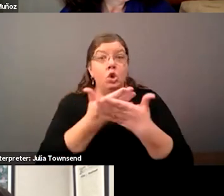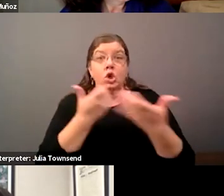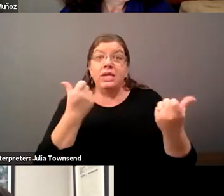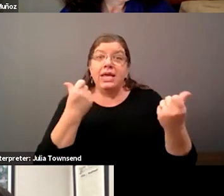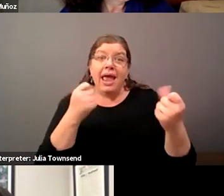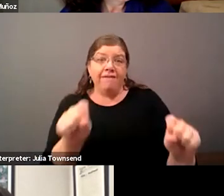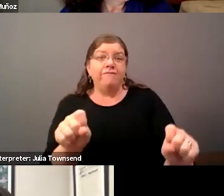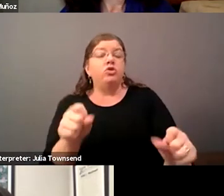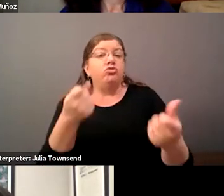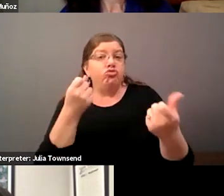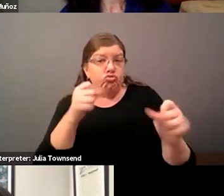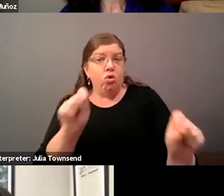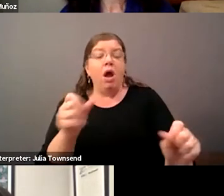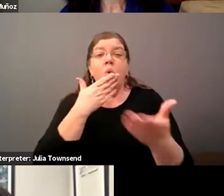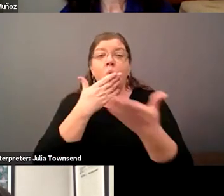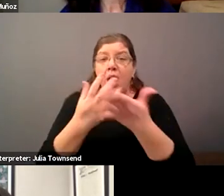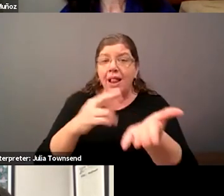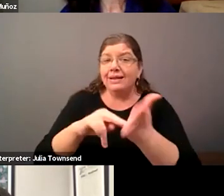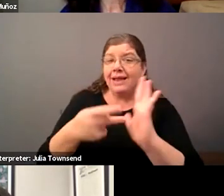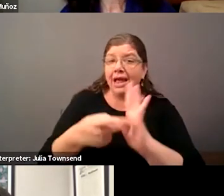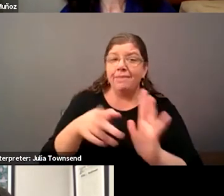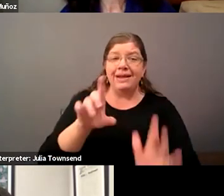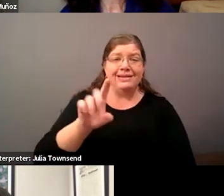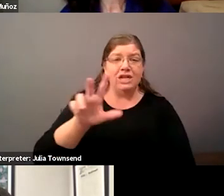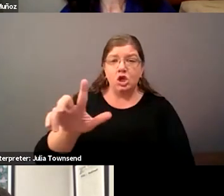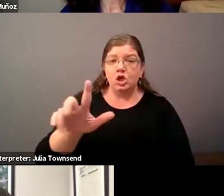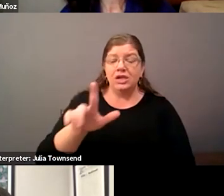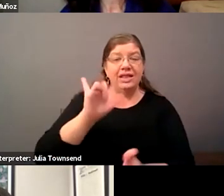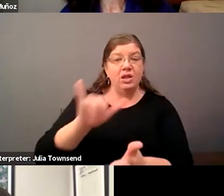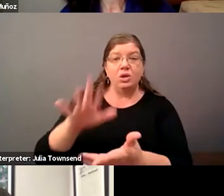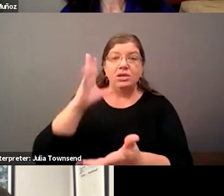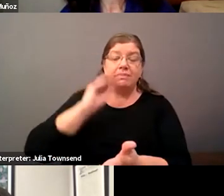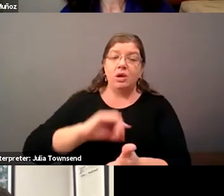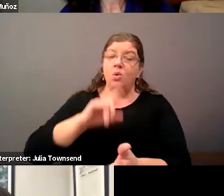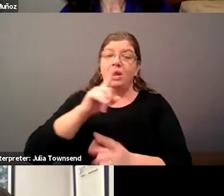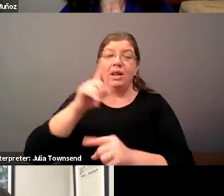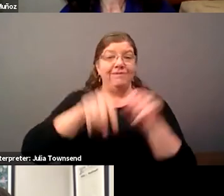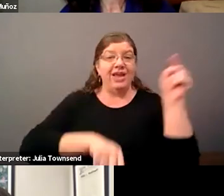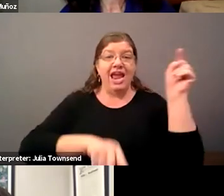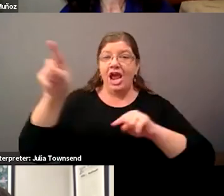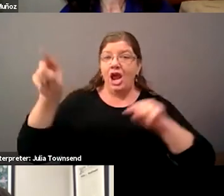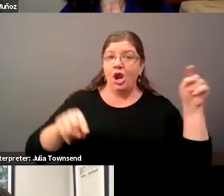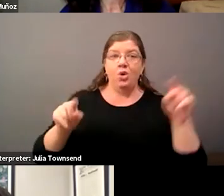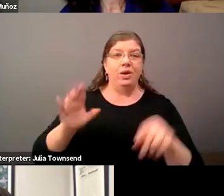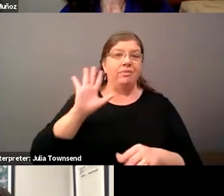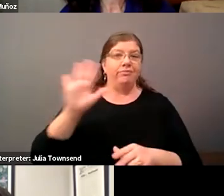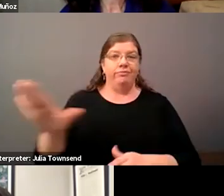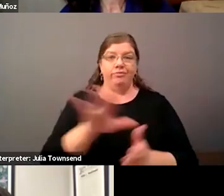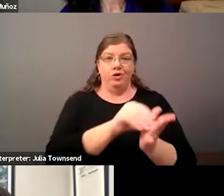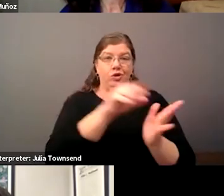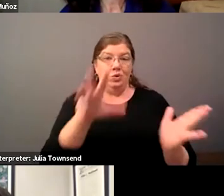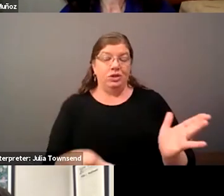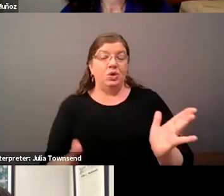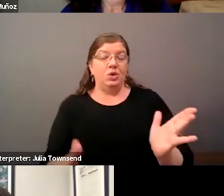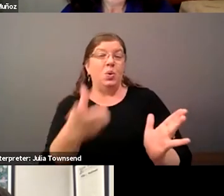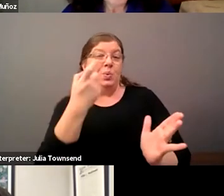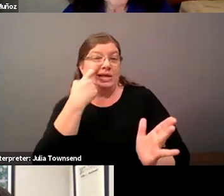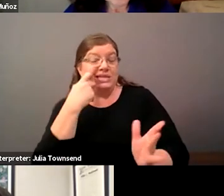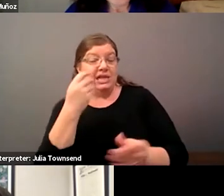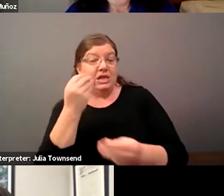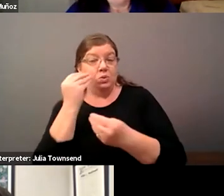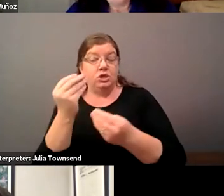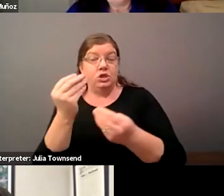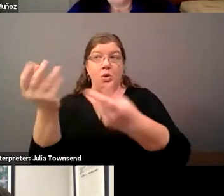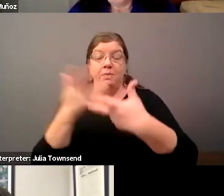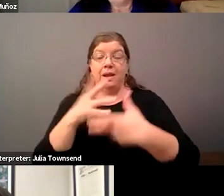educators at all levels distance learning experiences have varied dramatically among students in recent it was recently reported that at